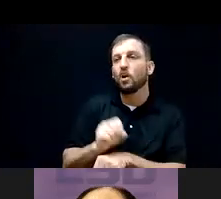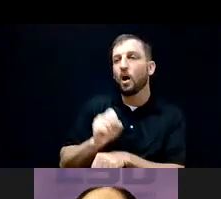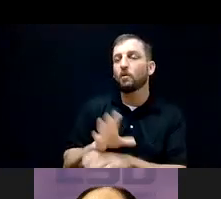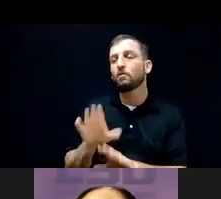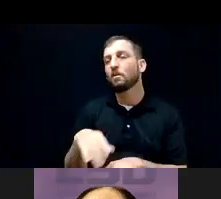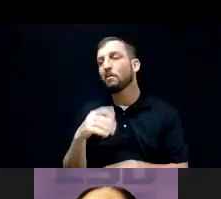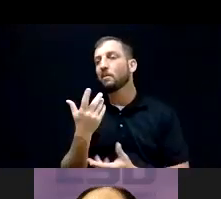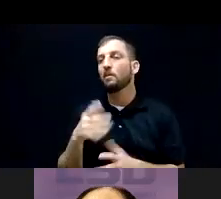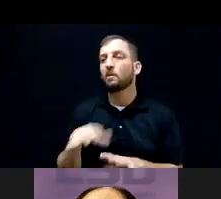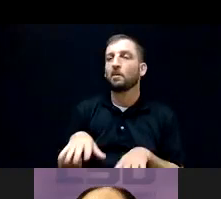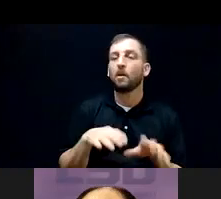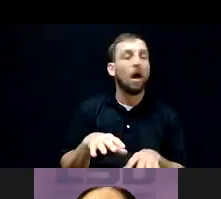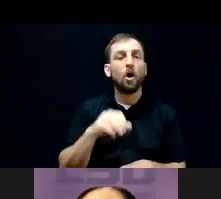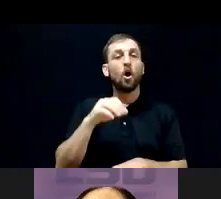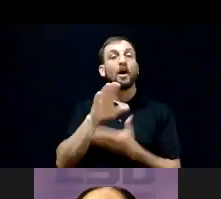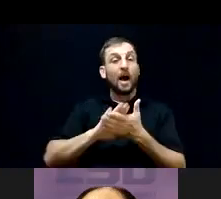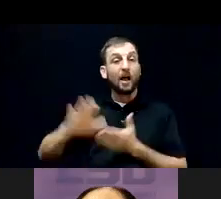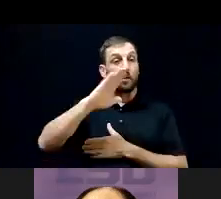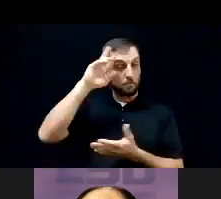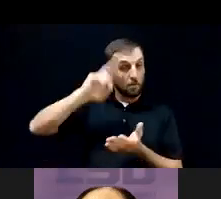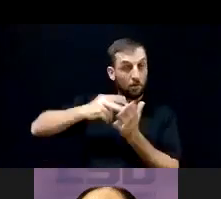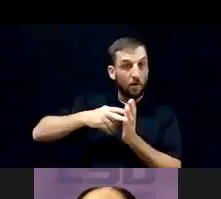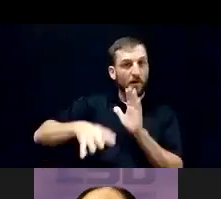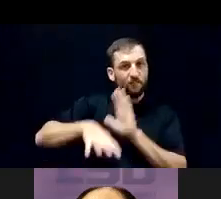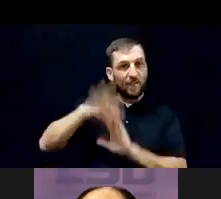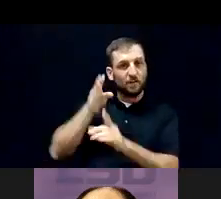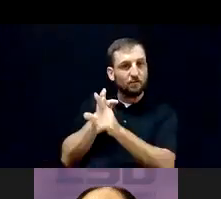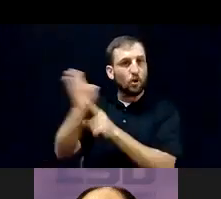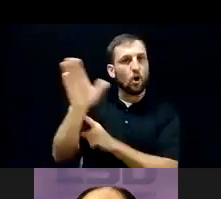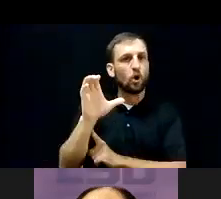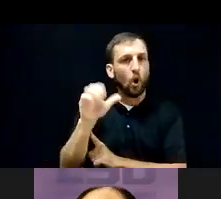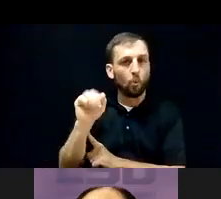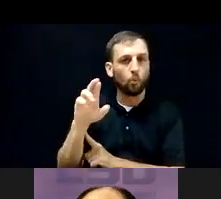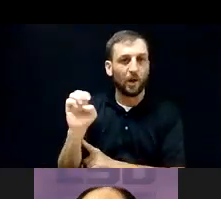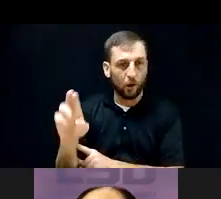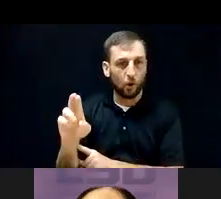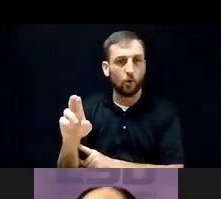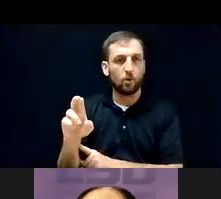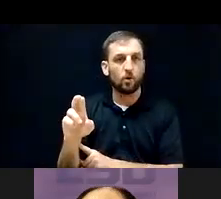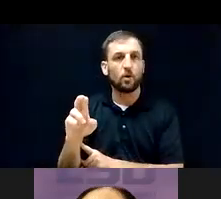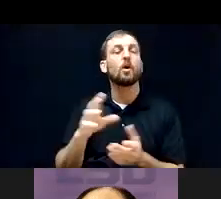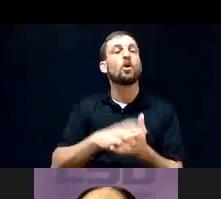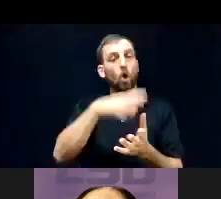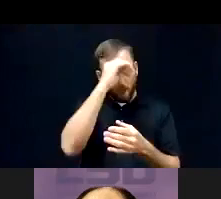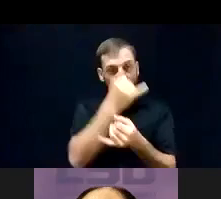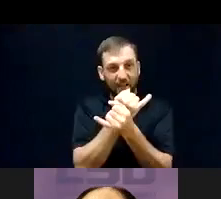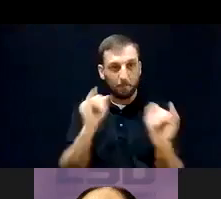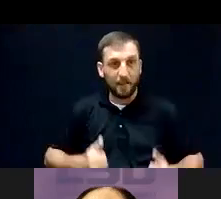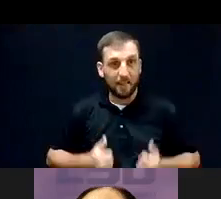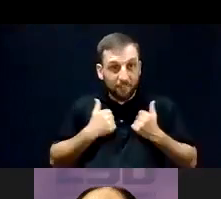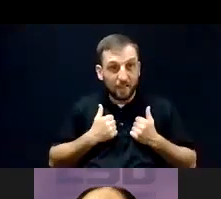Students go to college to find a career they love. They go to learn independent living skills. And we want our students to do the same